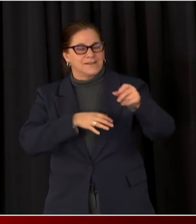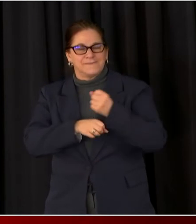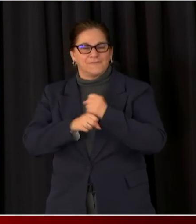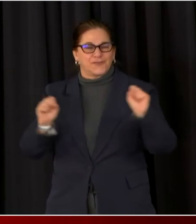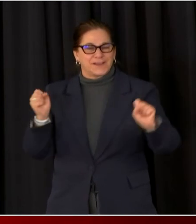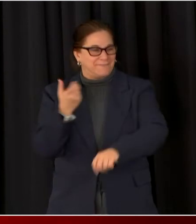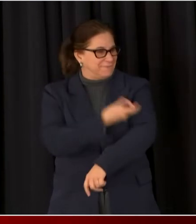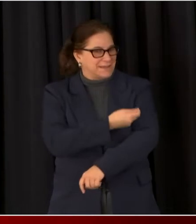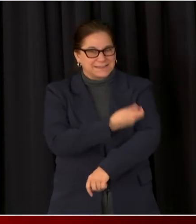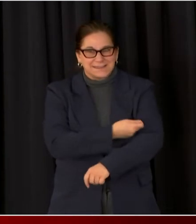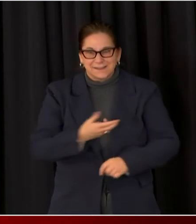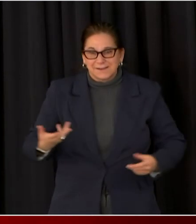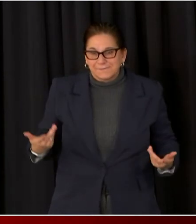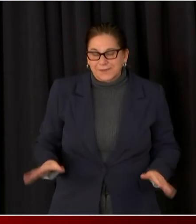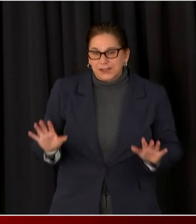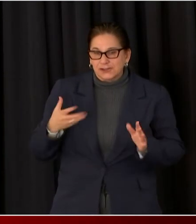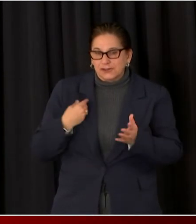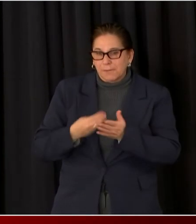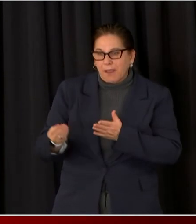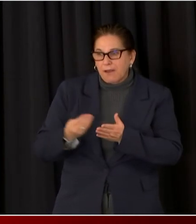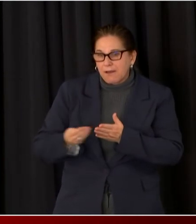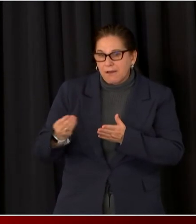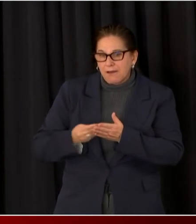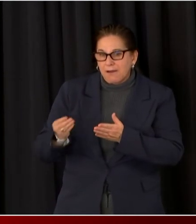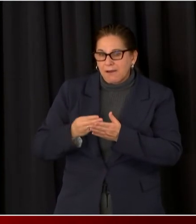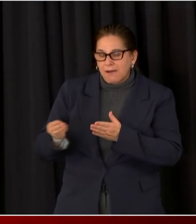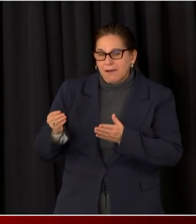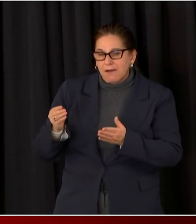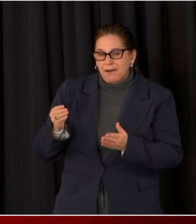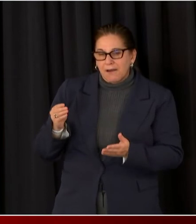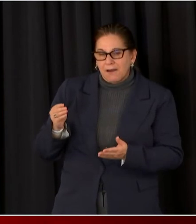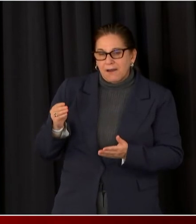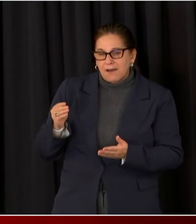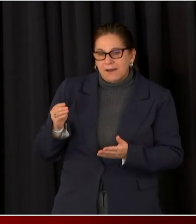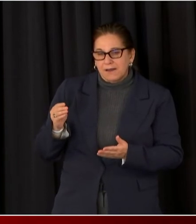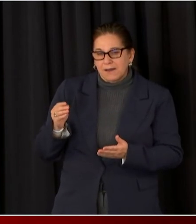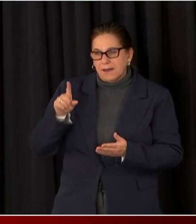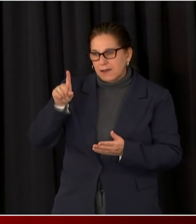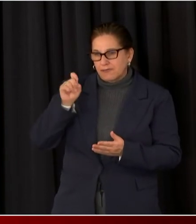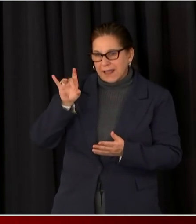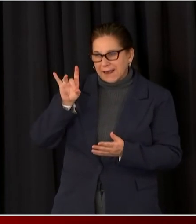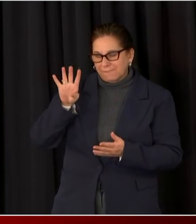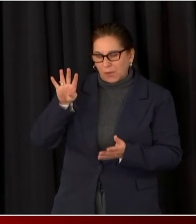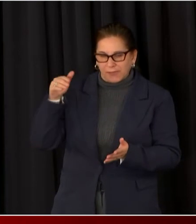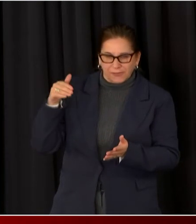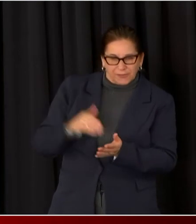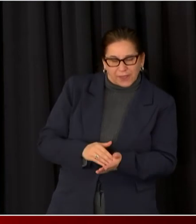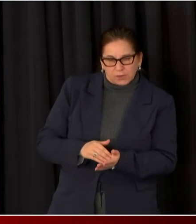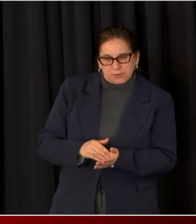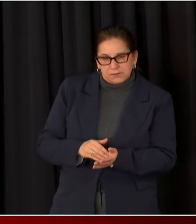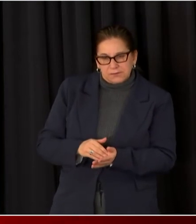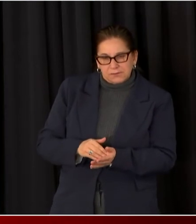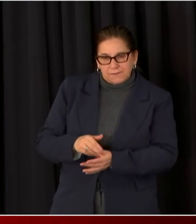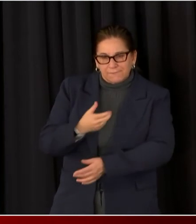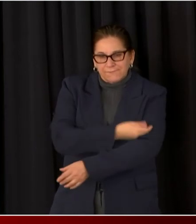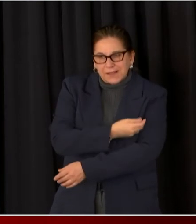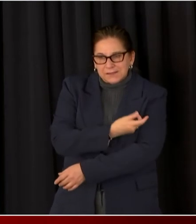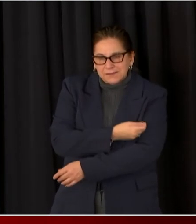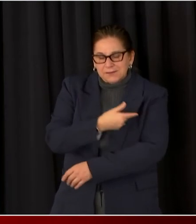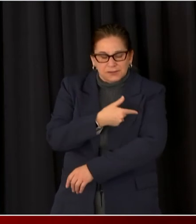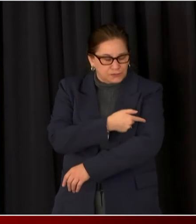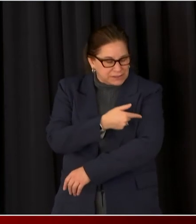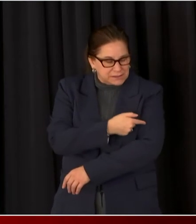of supplies with over 184,000 needles and syringes, 1 million alcohol prep pads and Band-Aids, as well